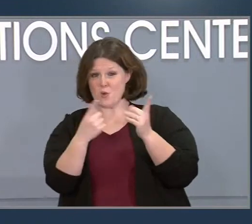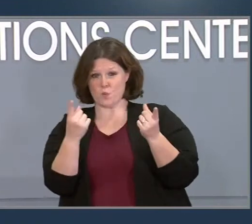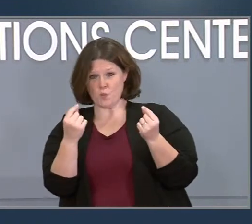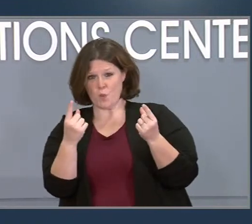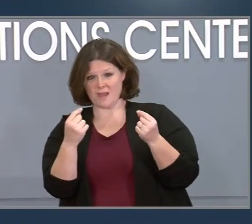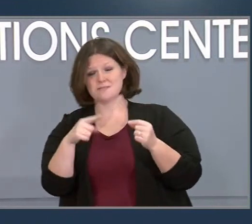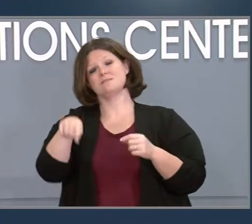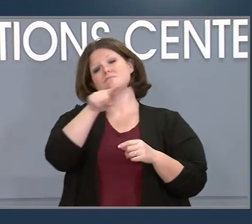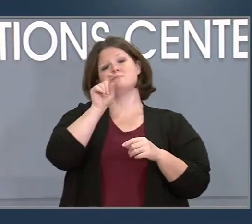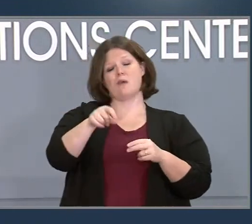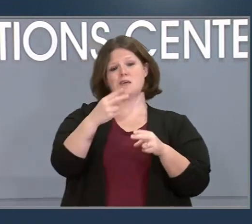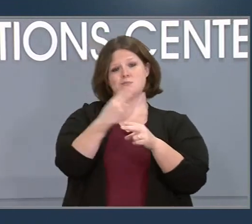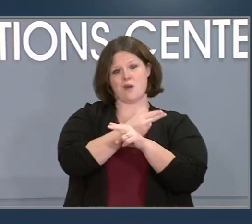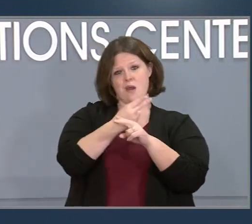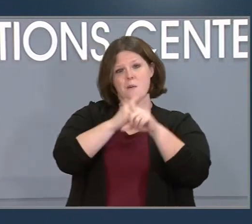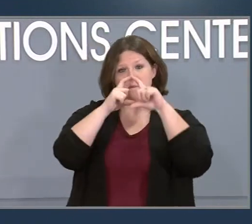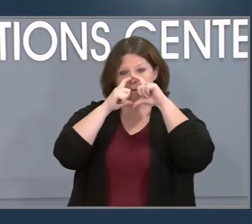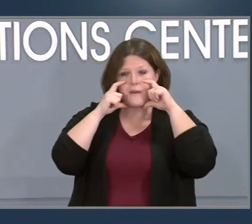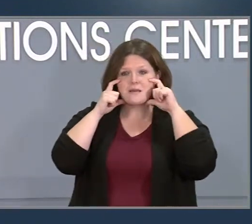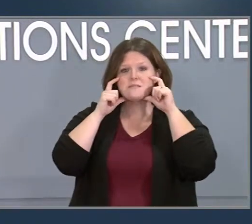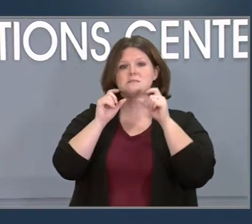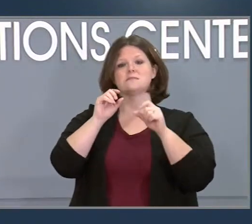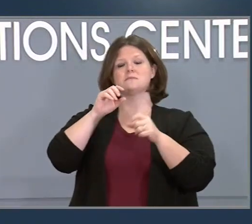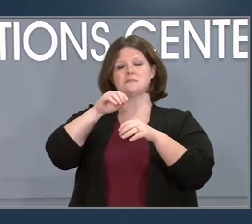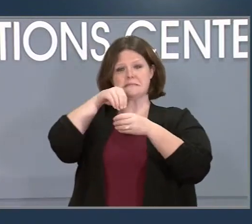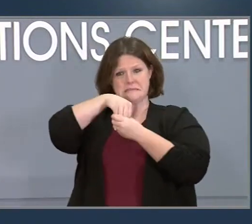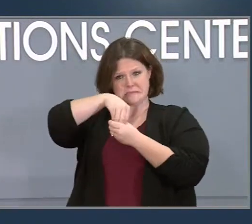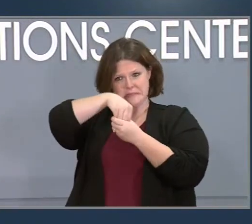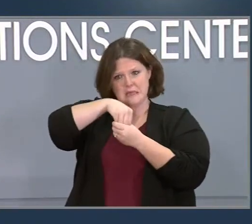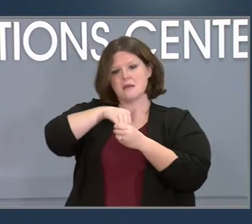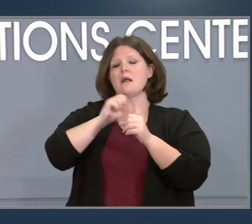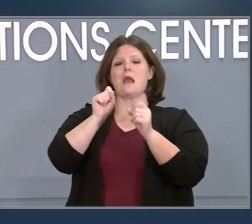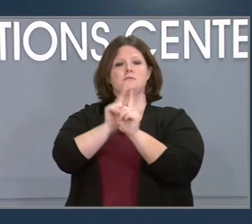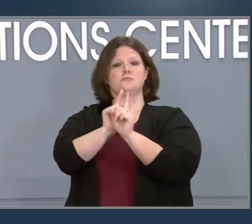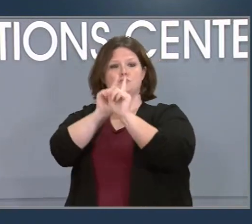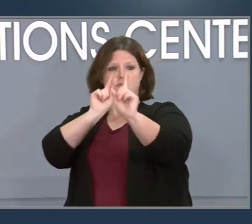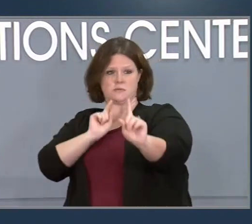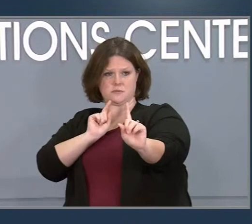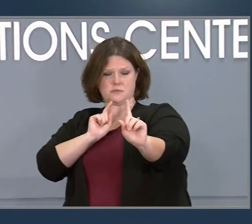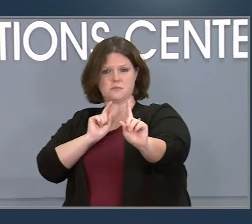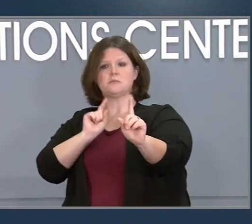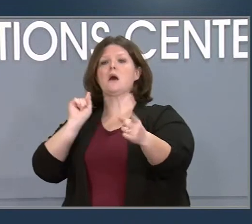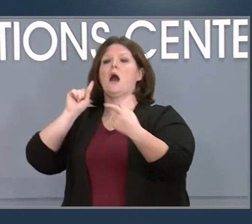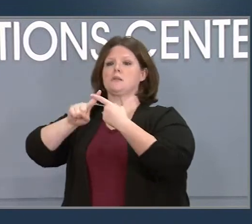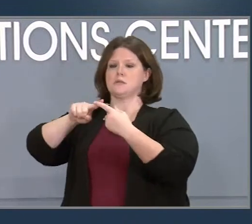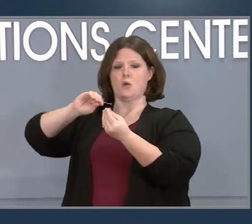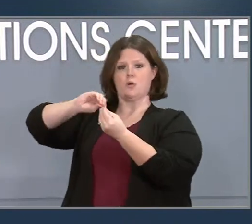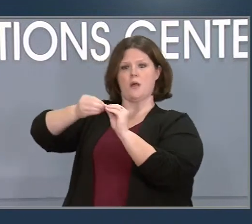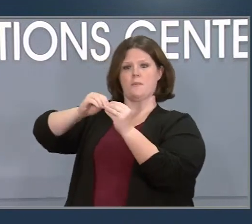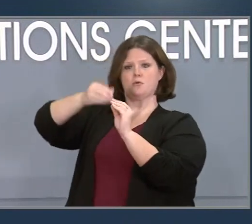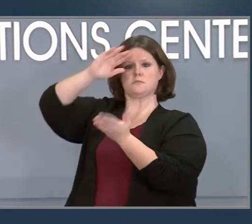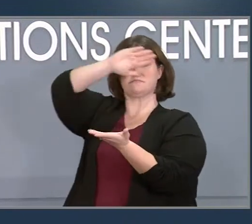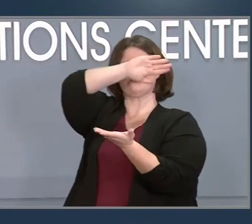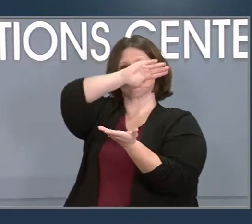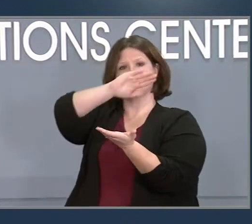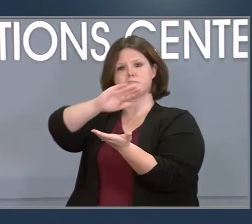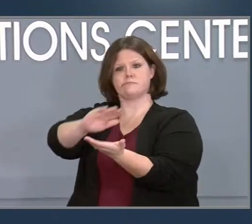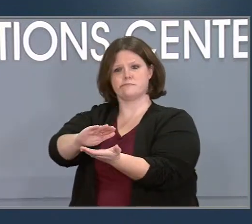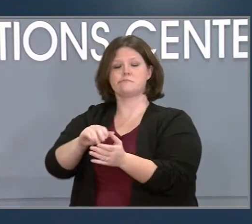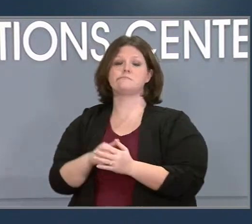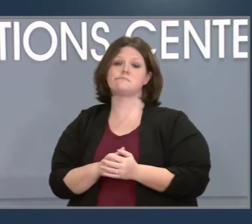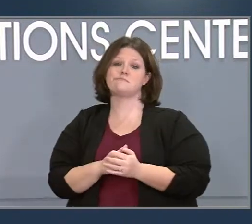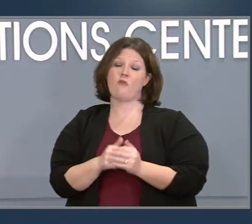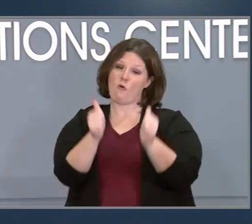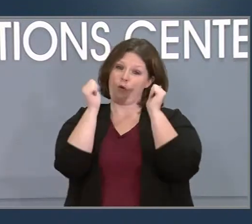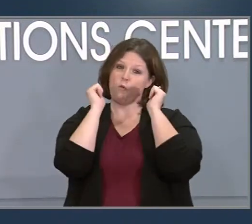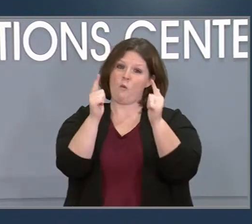settings until viral transmission can decrease to moderate or low levels. All schools should require masks